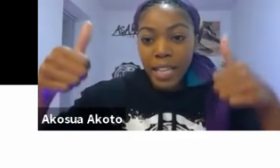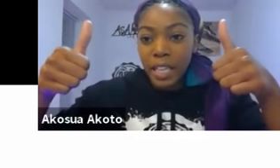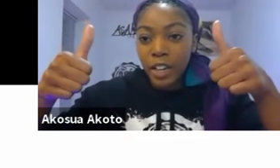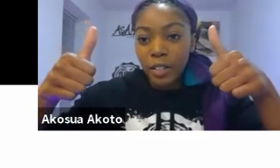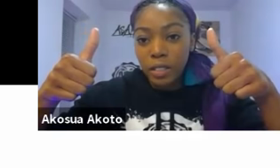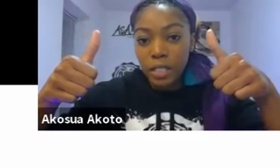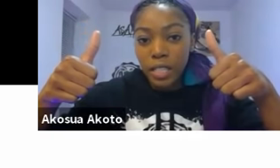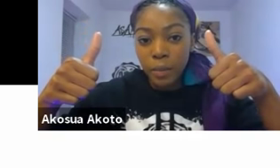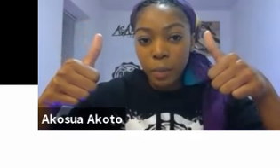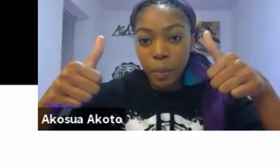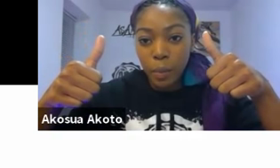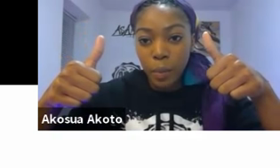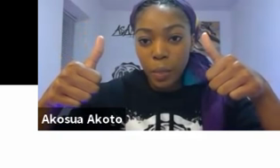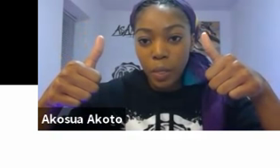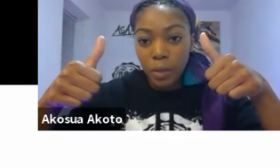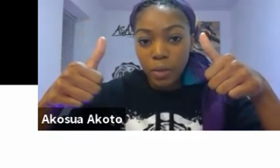Everybody can hear, see?